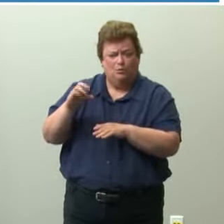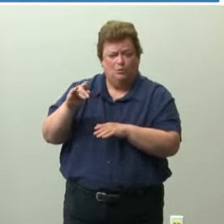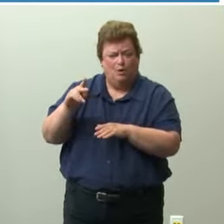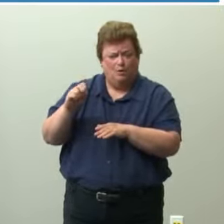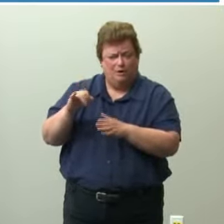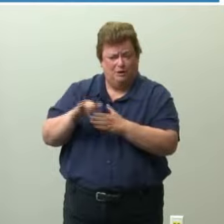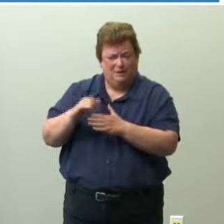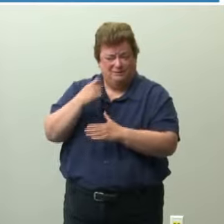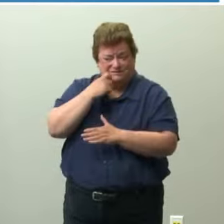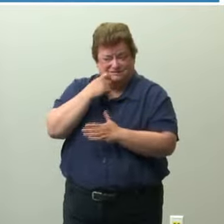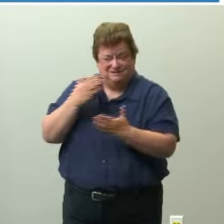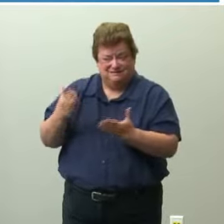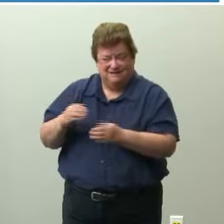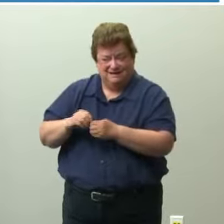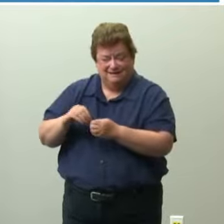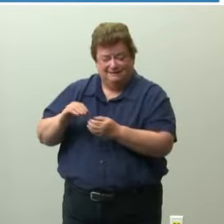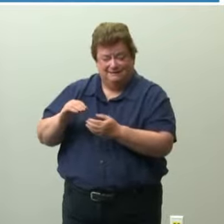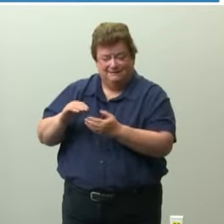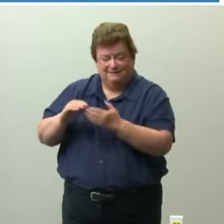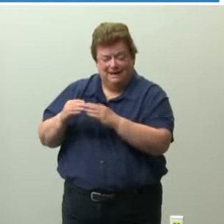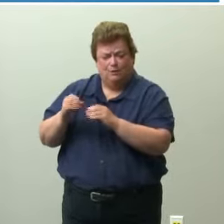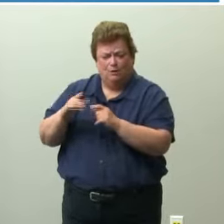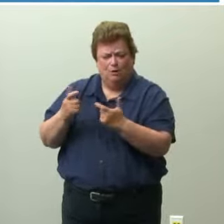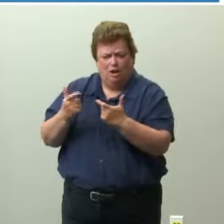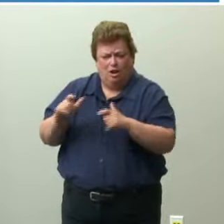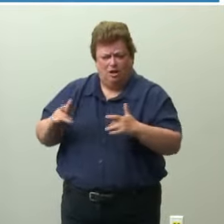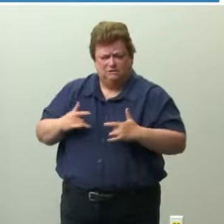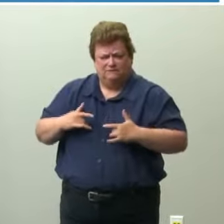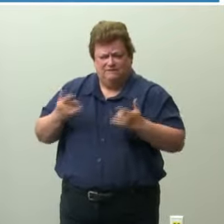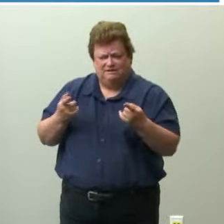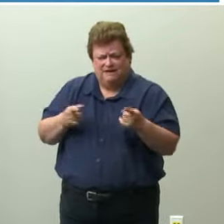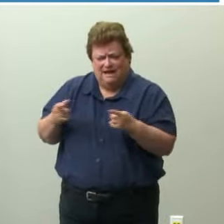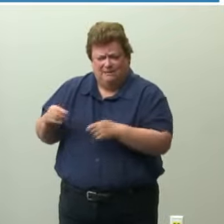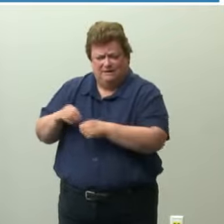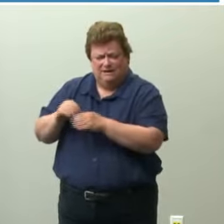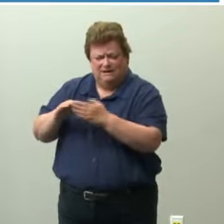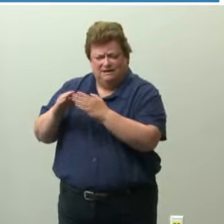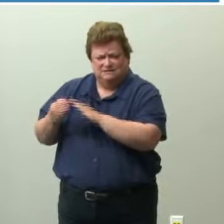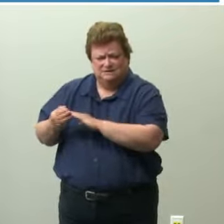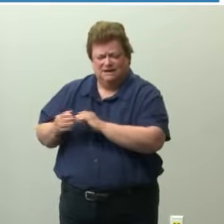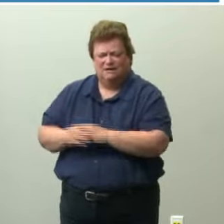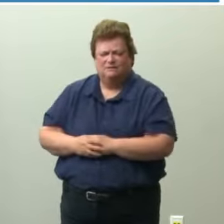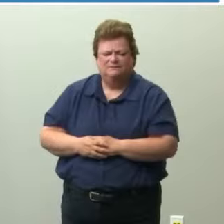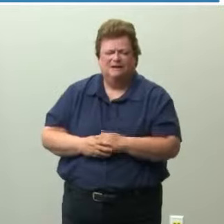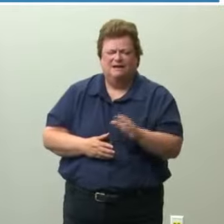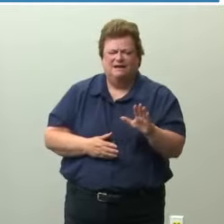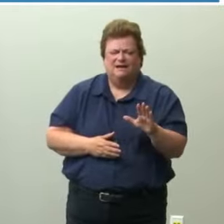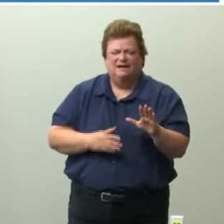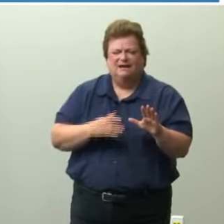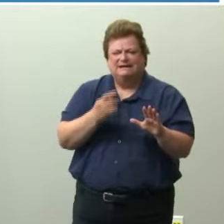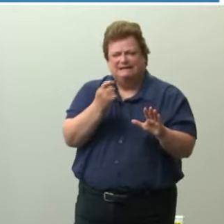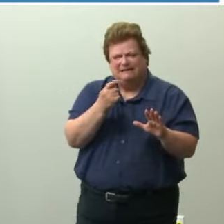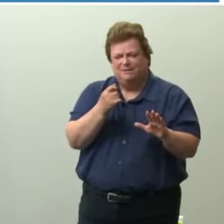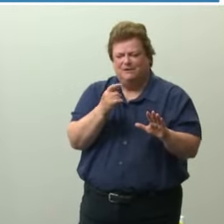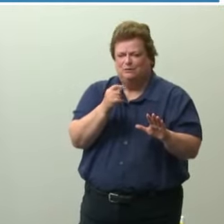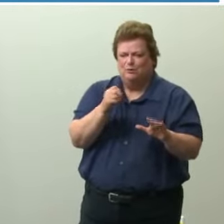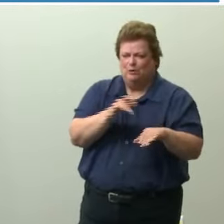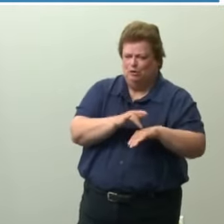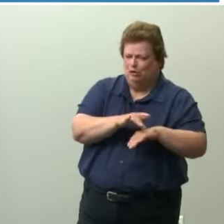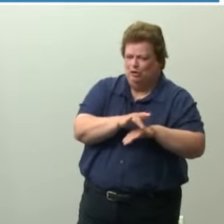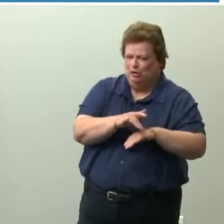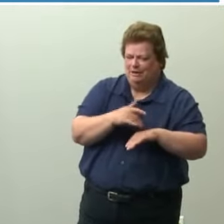or from any other large events that have happened recently? You know, Matt, it's a little too soon for us to